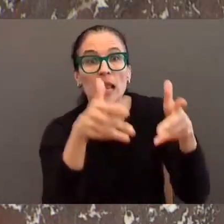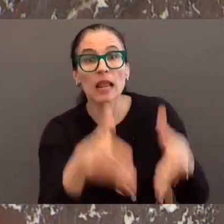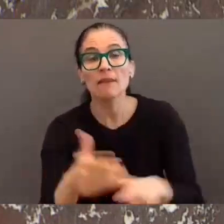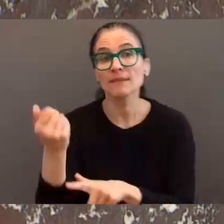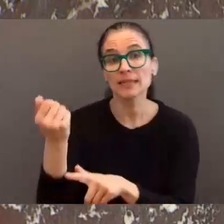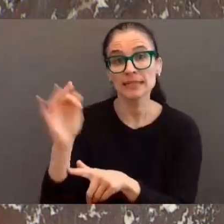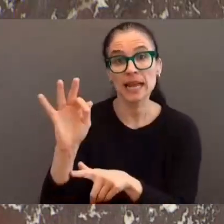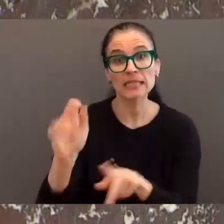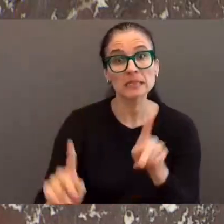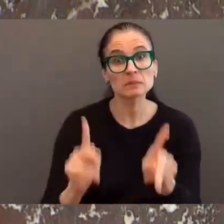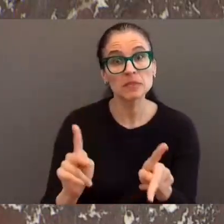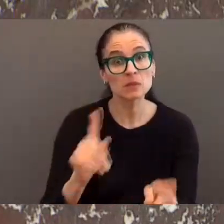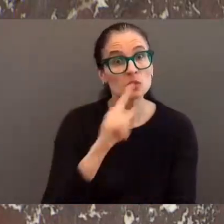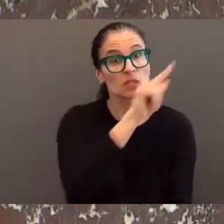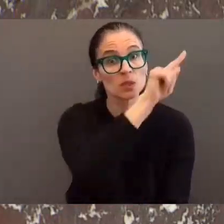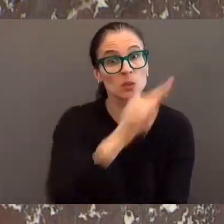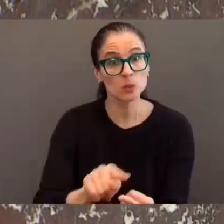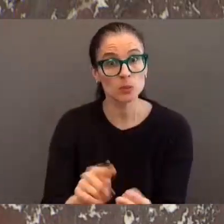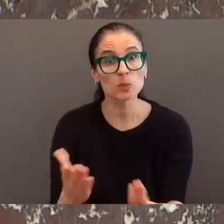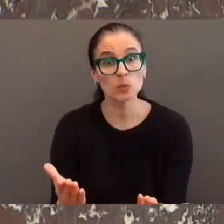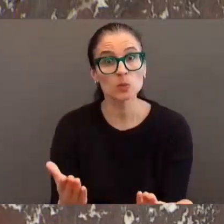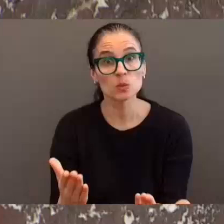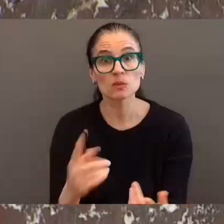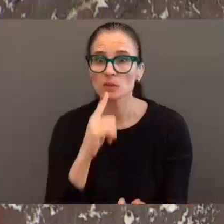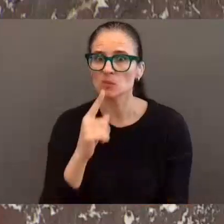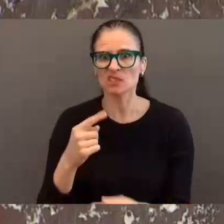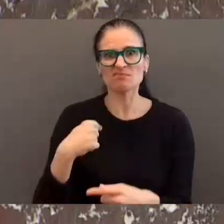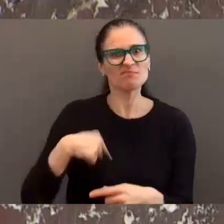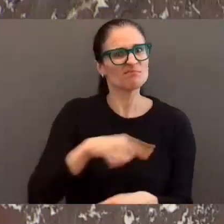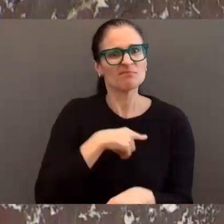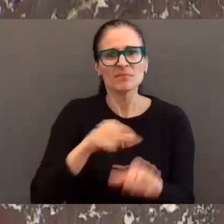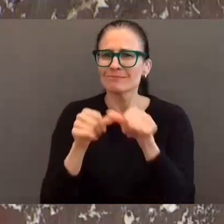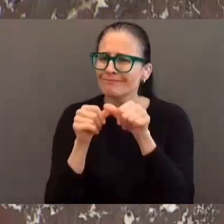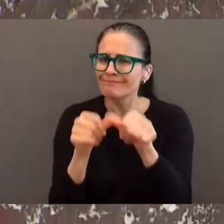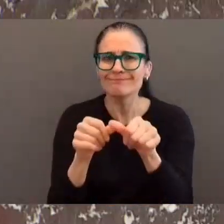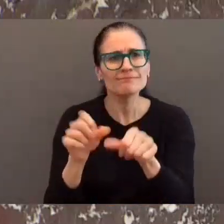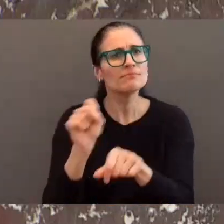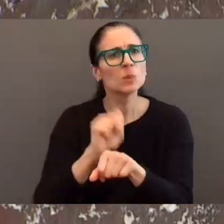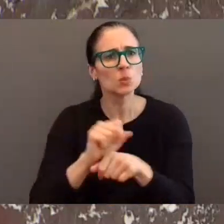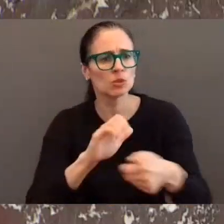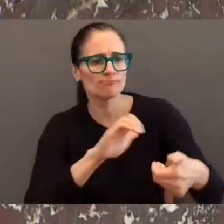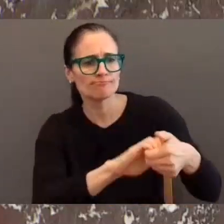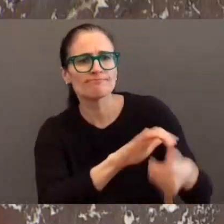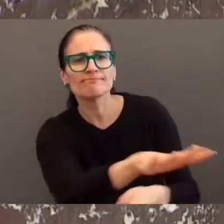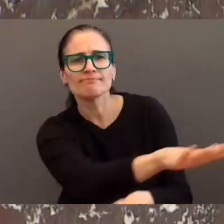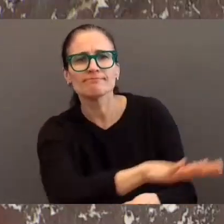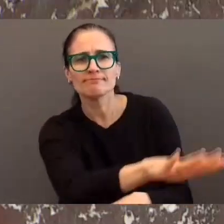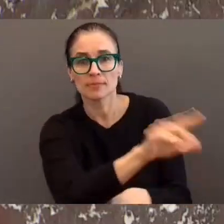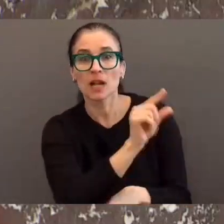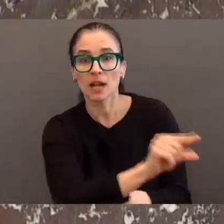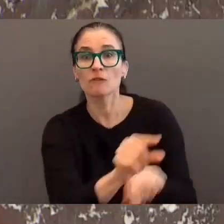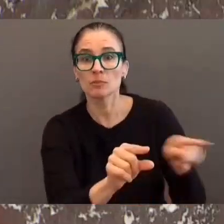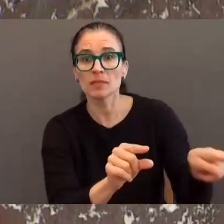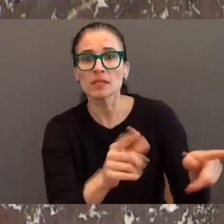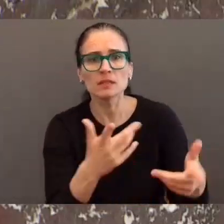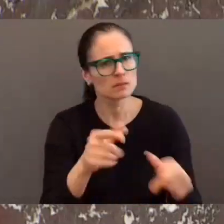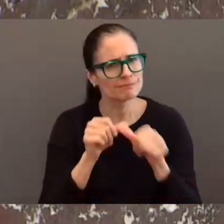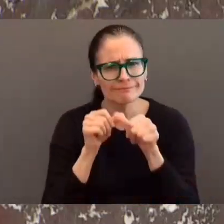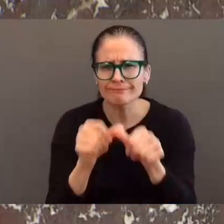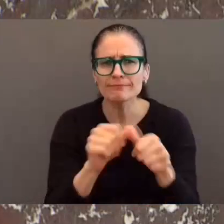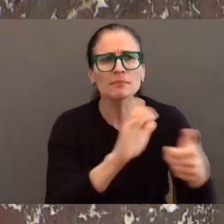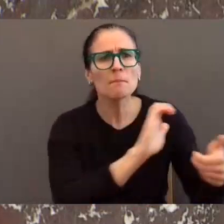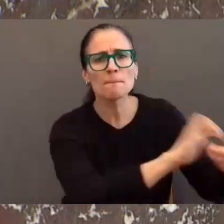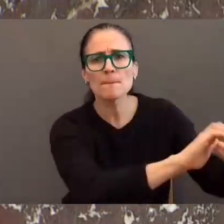we're going to continue to work with the local government. We're going to continue to work with our partners. In fact, after the situation around a paramedic